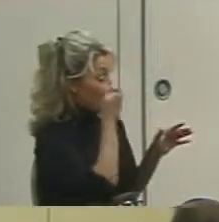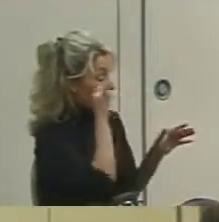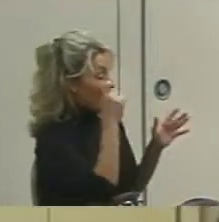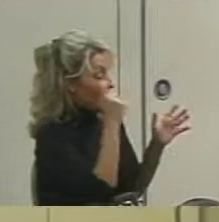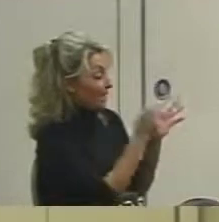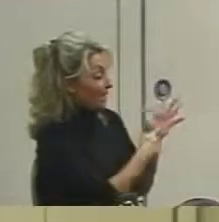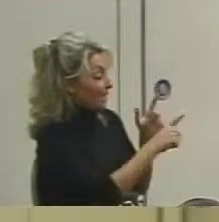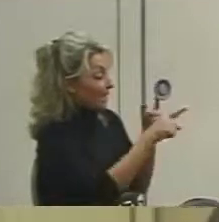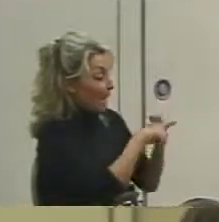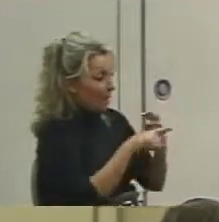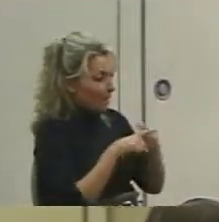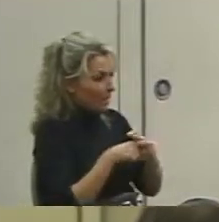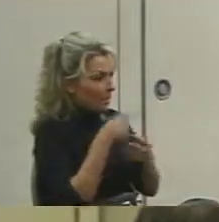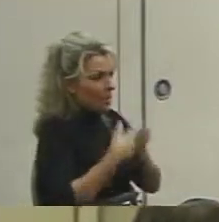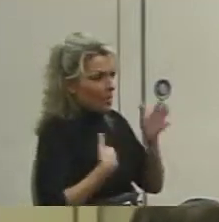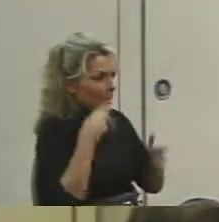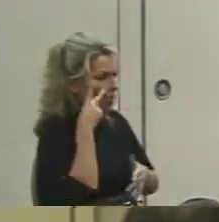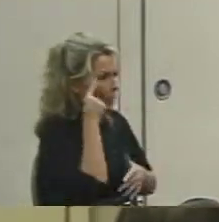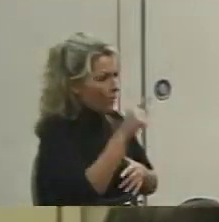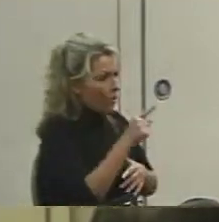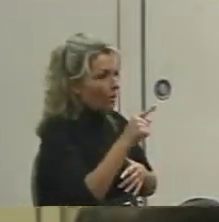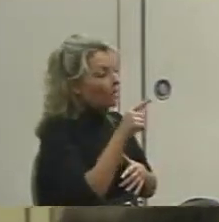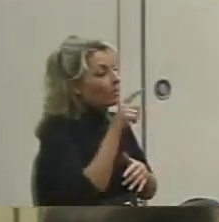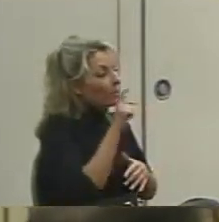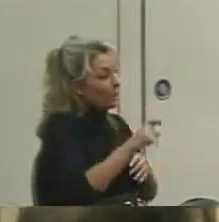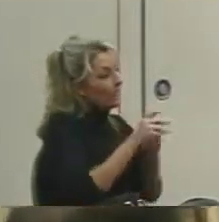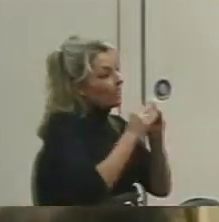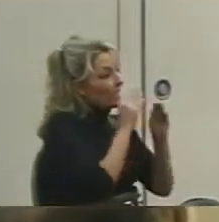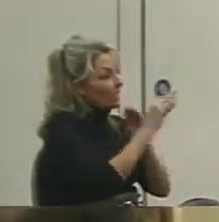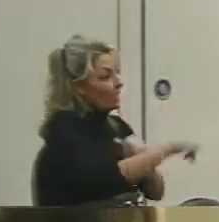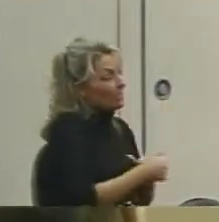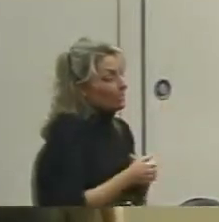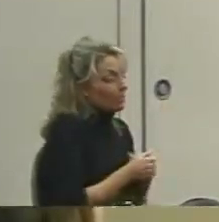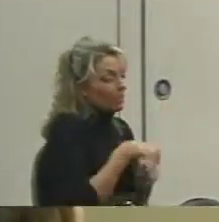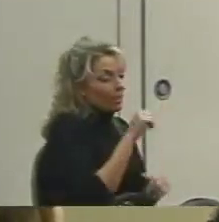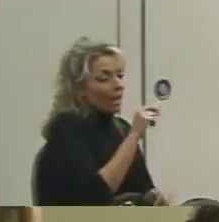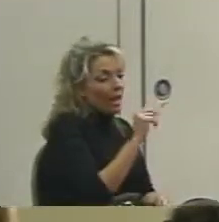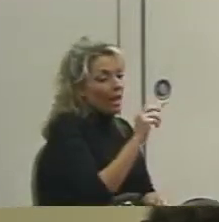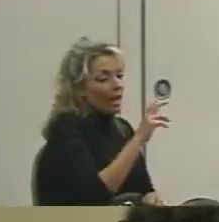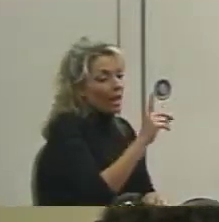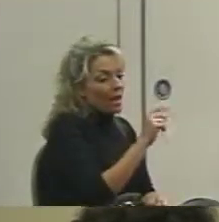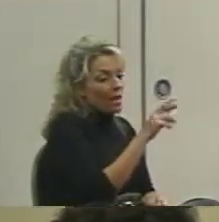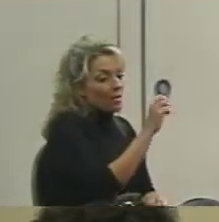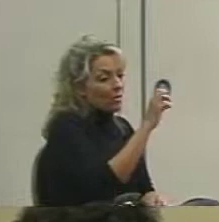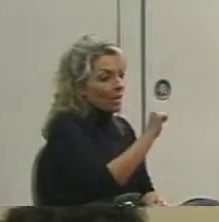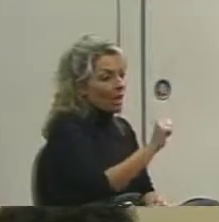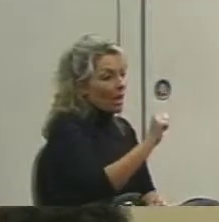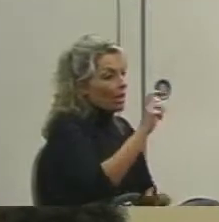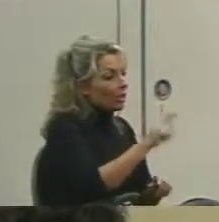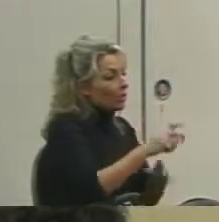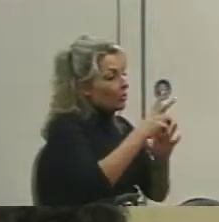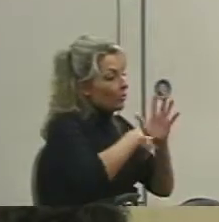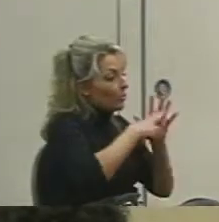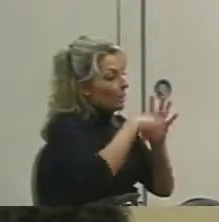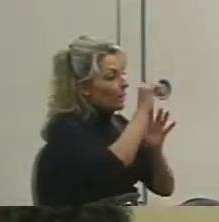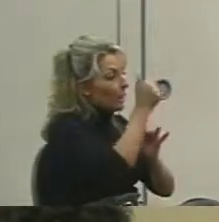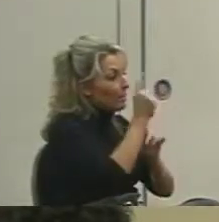looking for. This needs to be fixed. Andrea will be able to read 10 minutes without getting